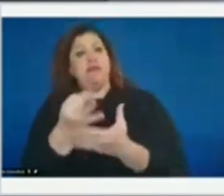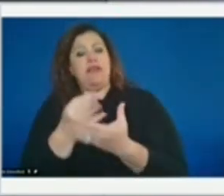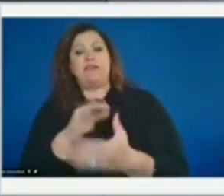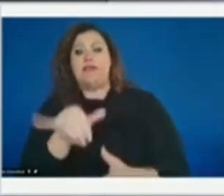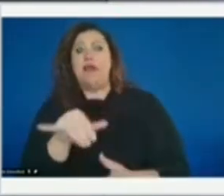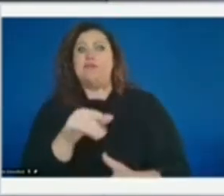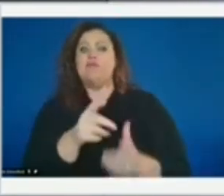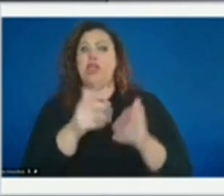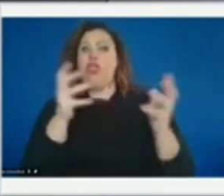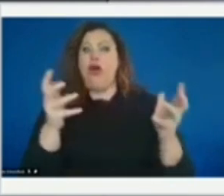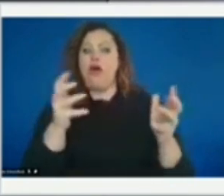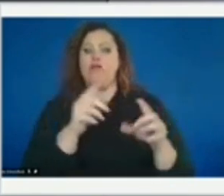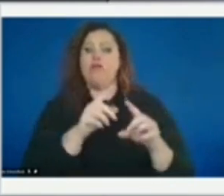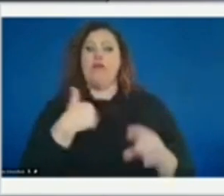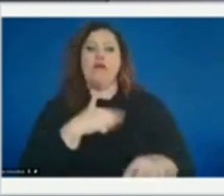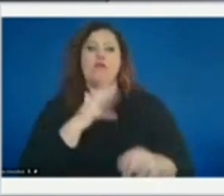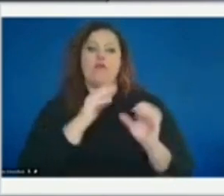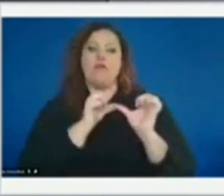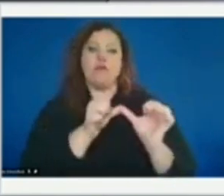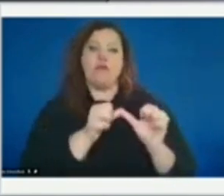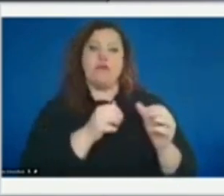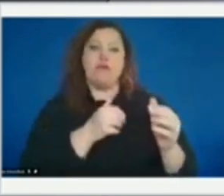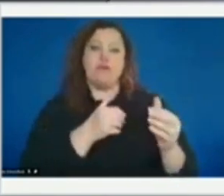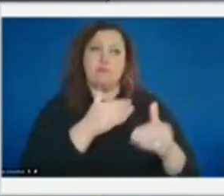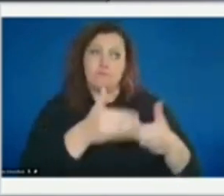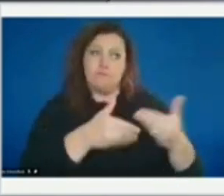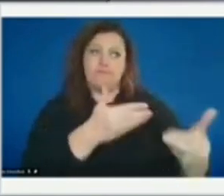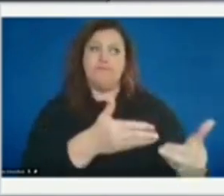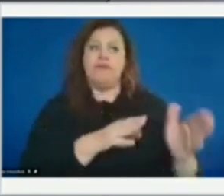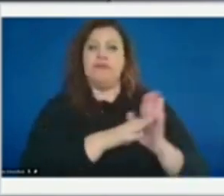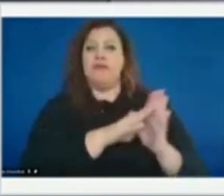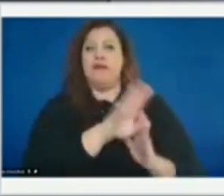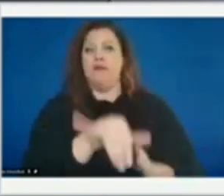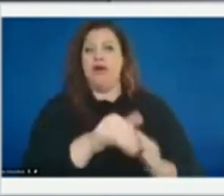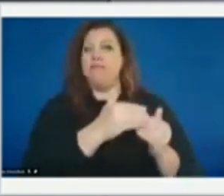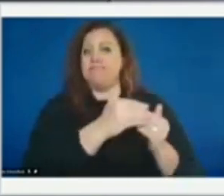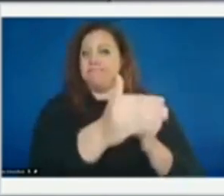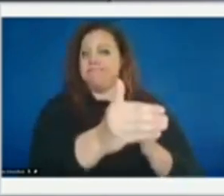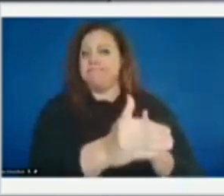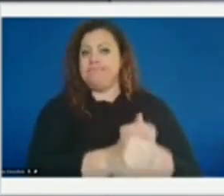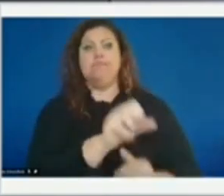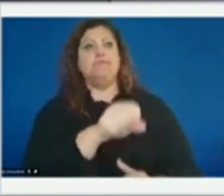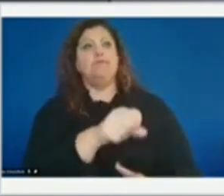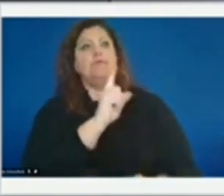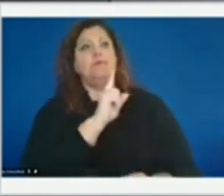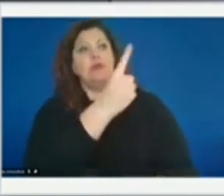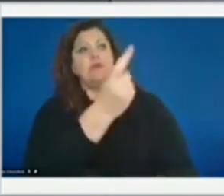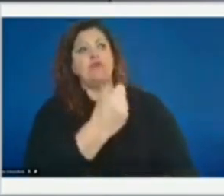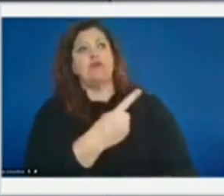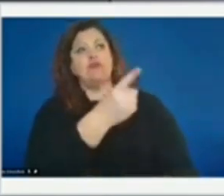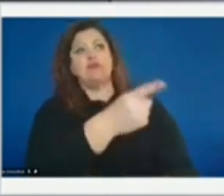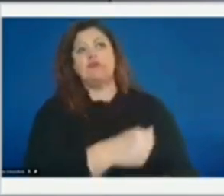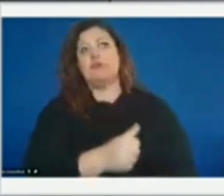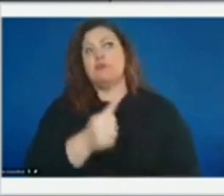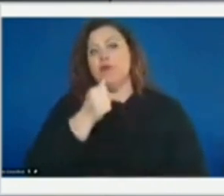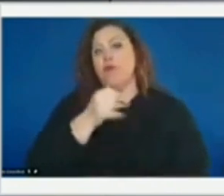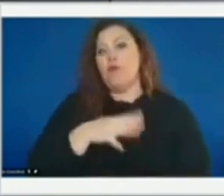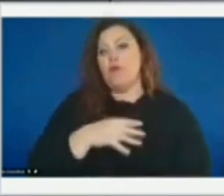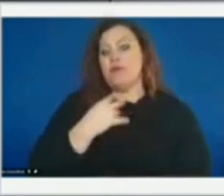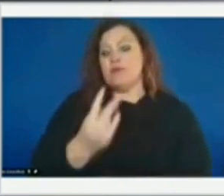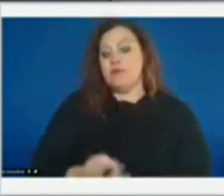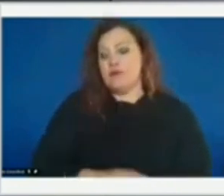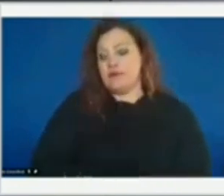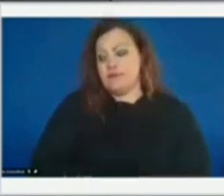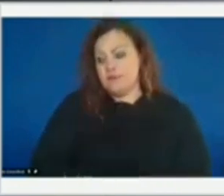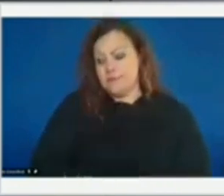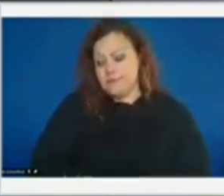to build that out and develop that as we move forward. Yes, ma'am. Hi, Jesse, WCMC. I know one big thing at